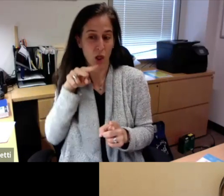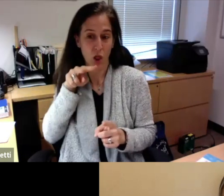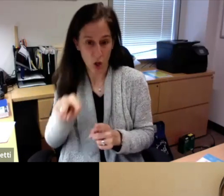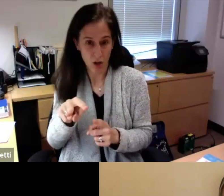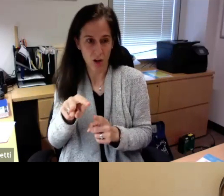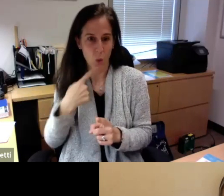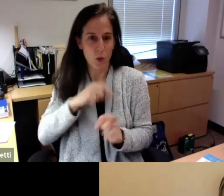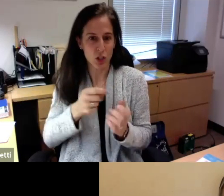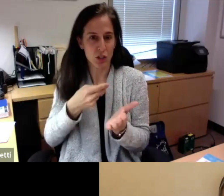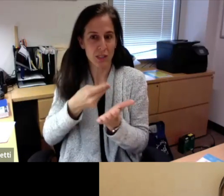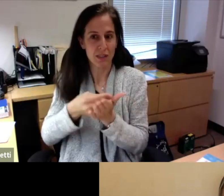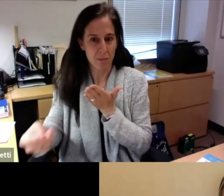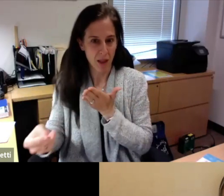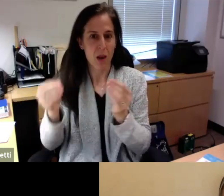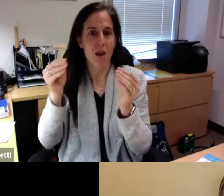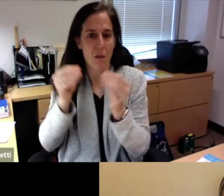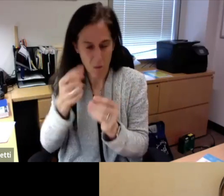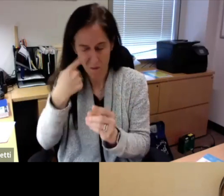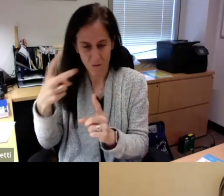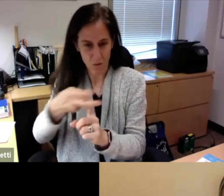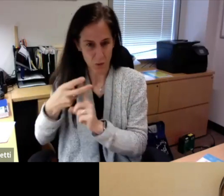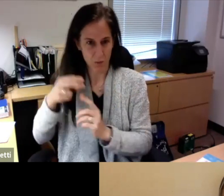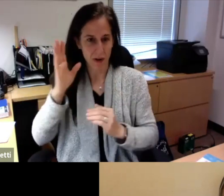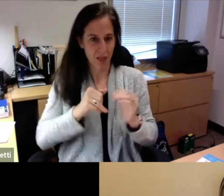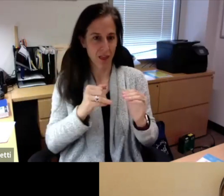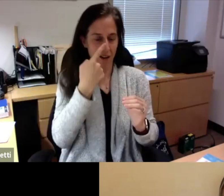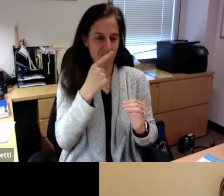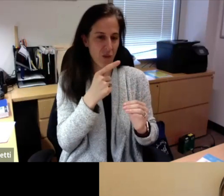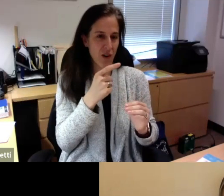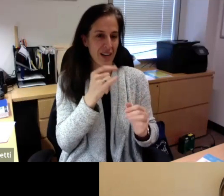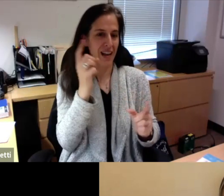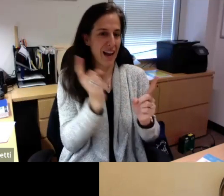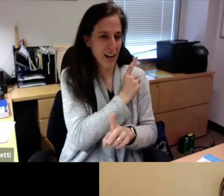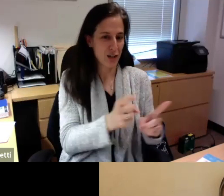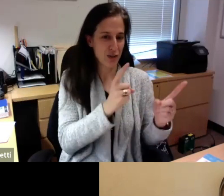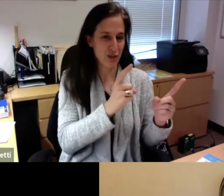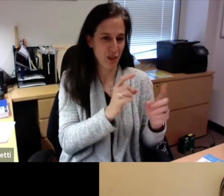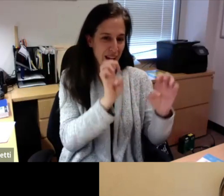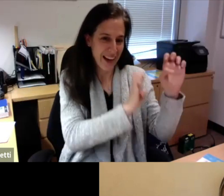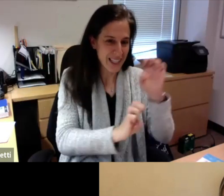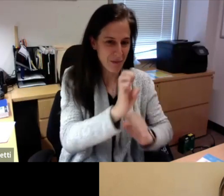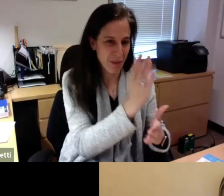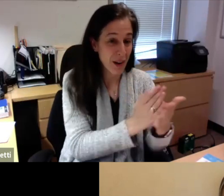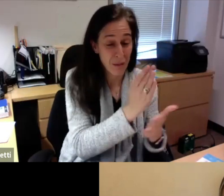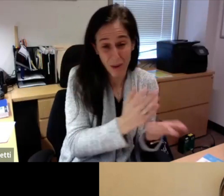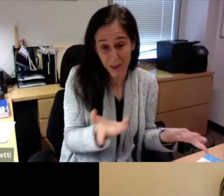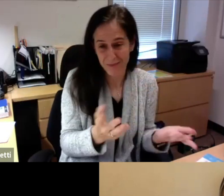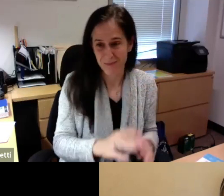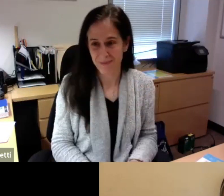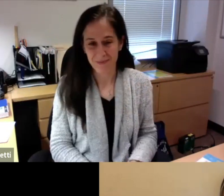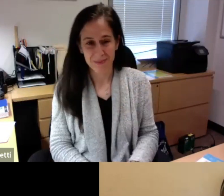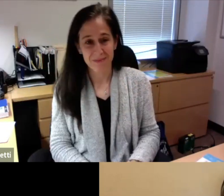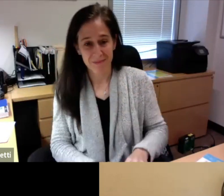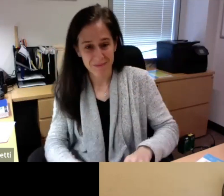so I think we should spend more money on recruitment, honestly, than the actual experiment piece. Maybe if we flipped